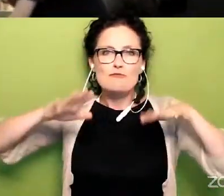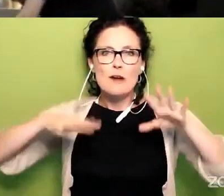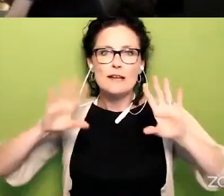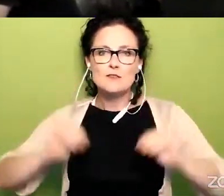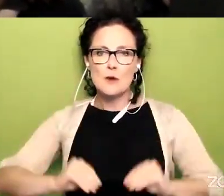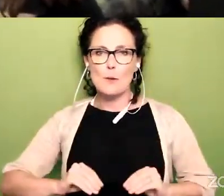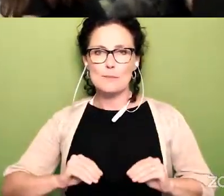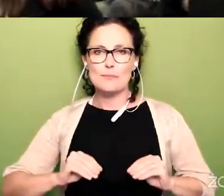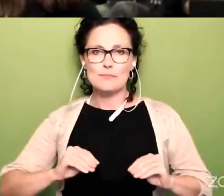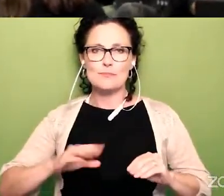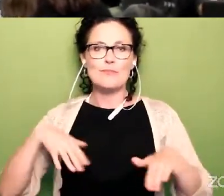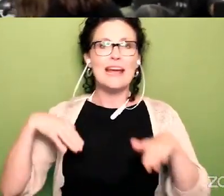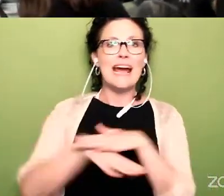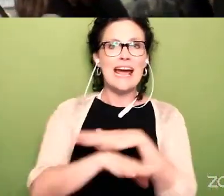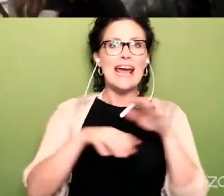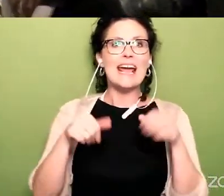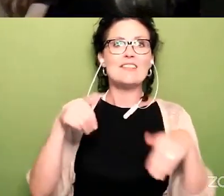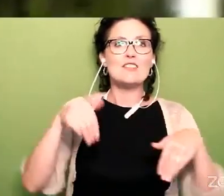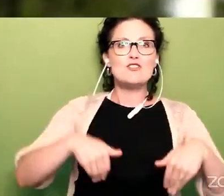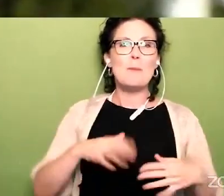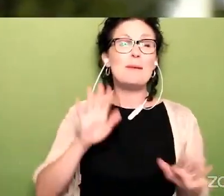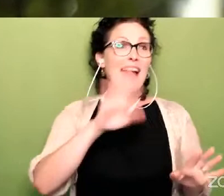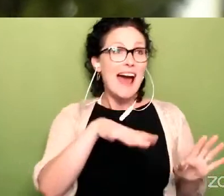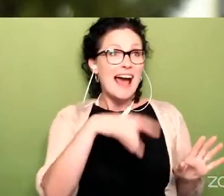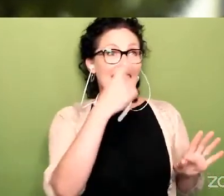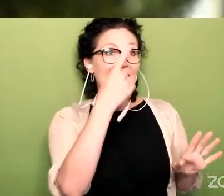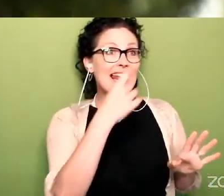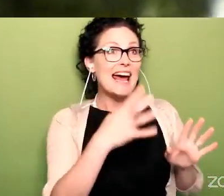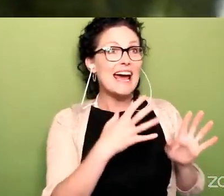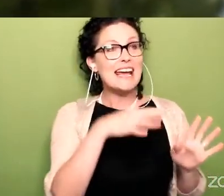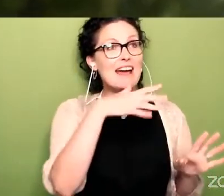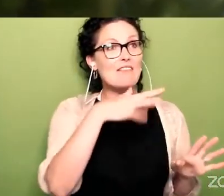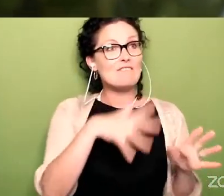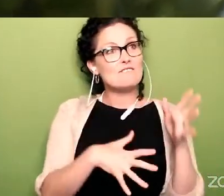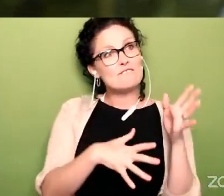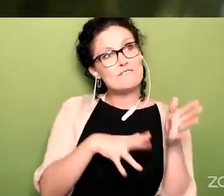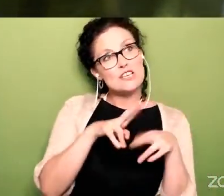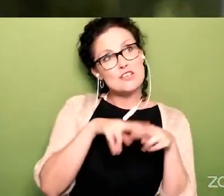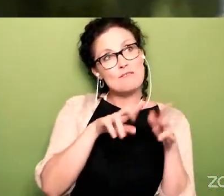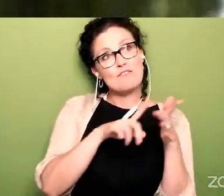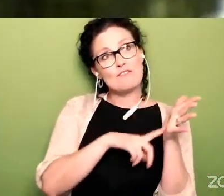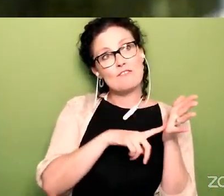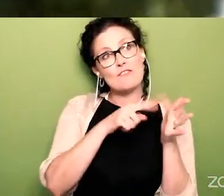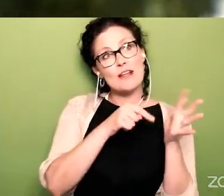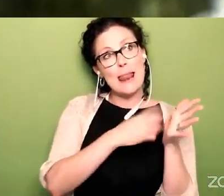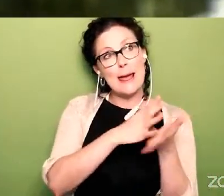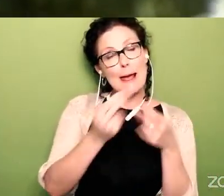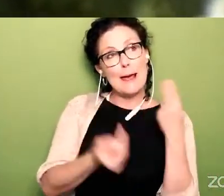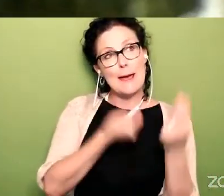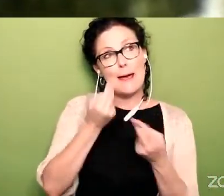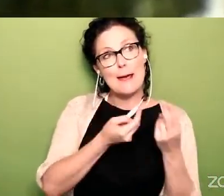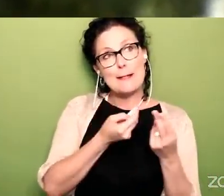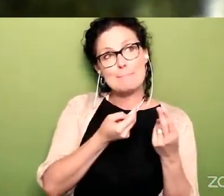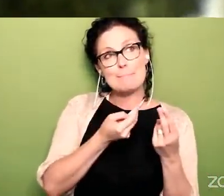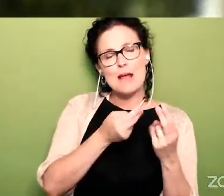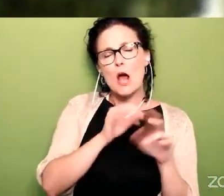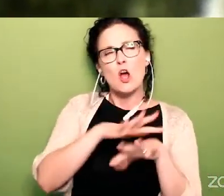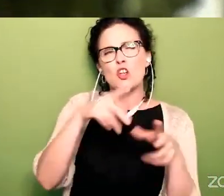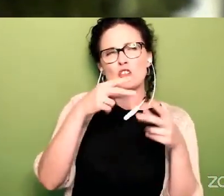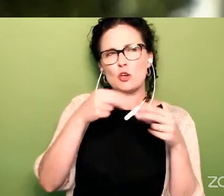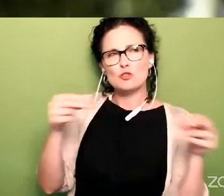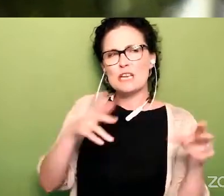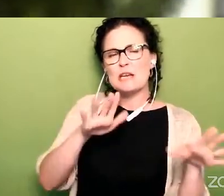the fries. I'm on a diet. I don't like it in here. Hurry up, Raheem. Can we take out? Okay. Oh my god, you're actually taking the piss. Hurry up. You're right. Let's see.